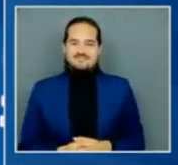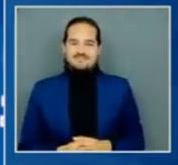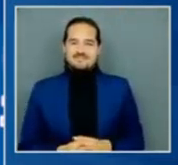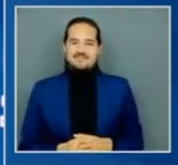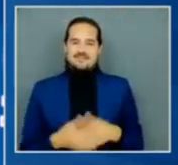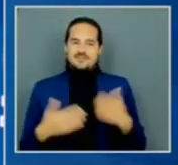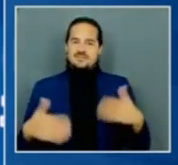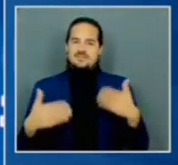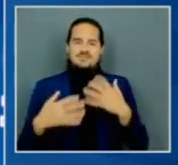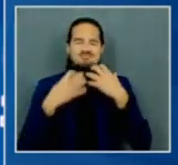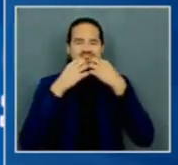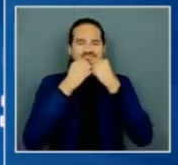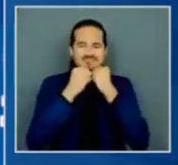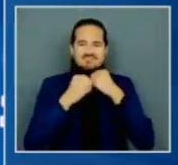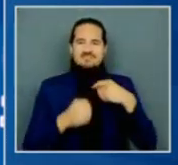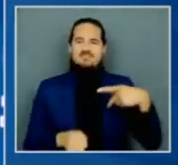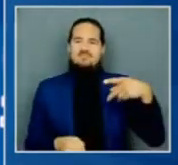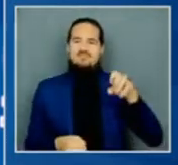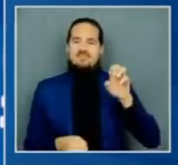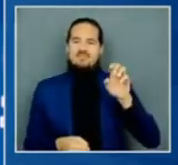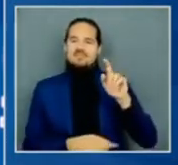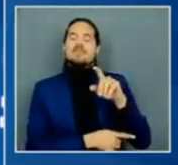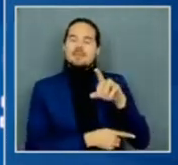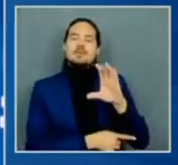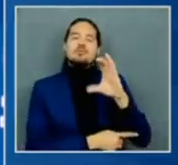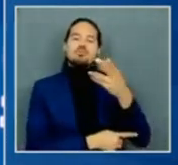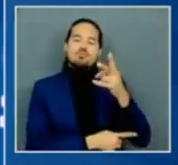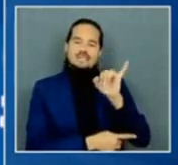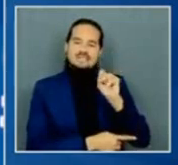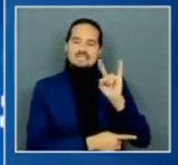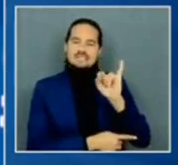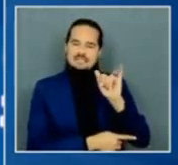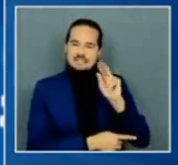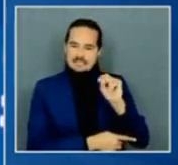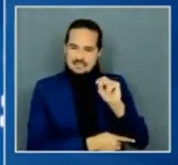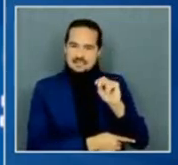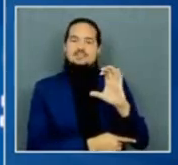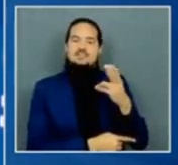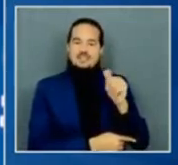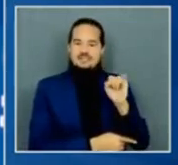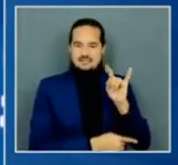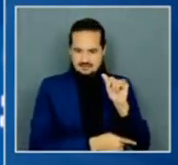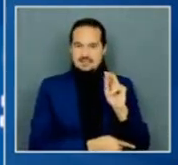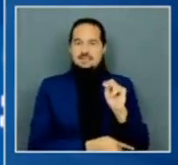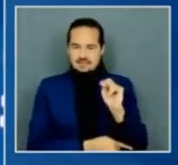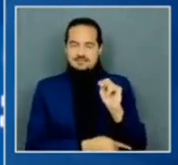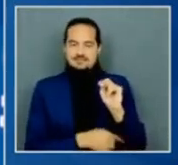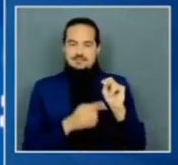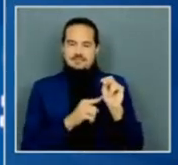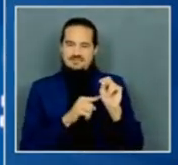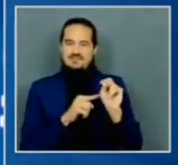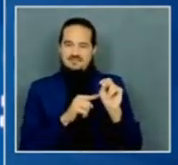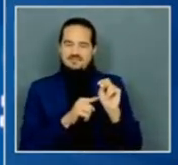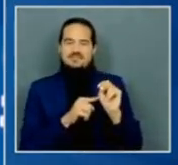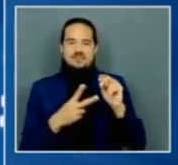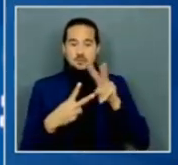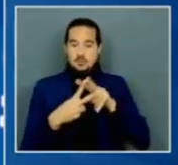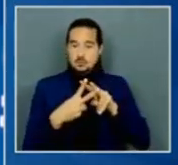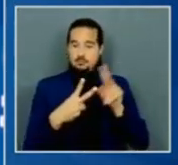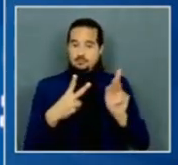have always enjoyed seeing Pete and Kristen, or Chasten, I should say, together on the trail. Chasten has become a close friend of Jill's and